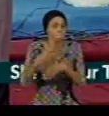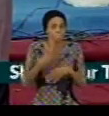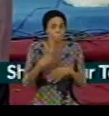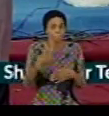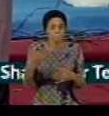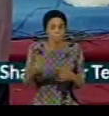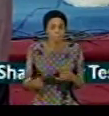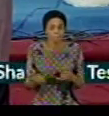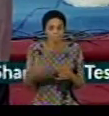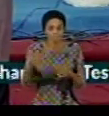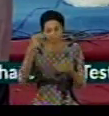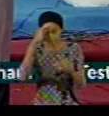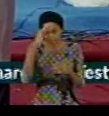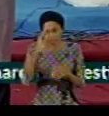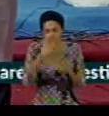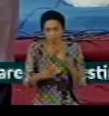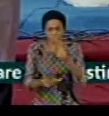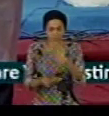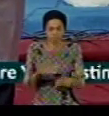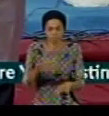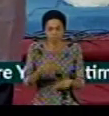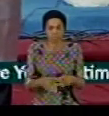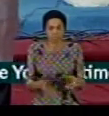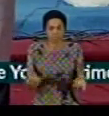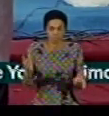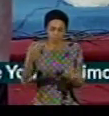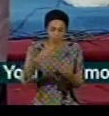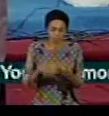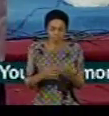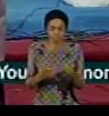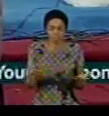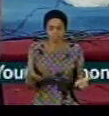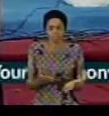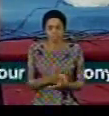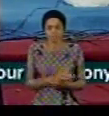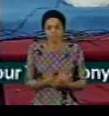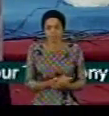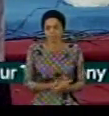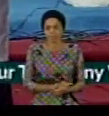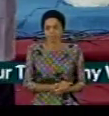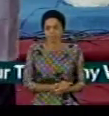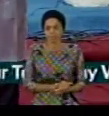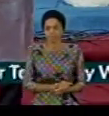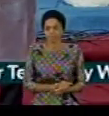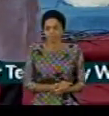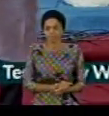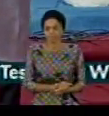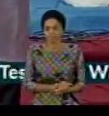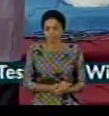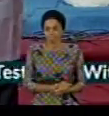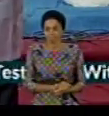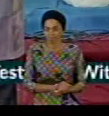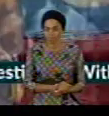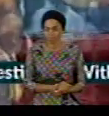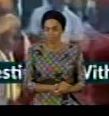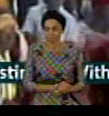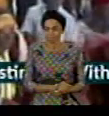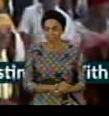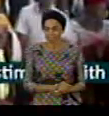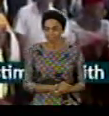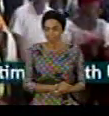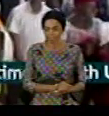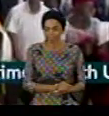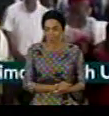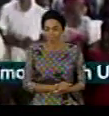and down and he walked to this place I believe he was praise the Lord God your